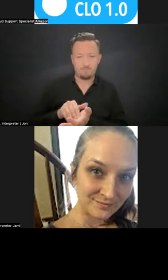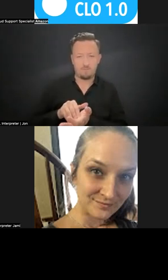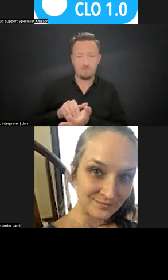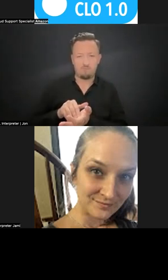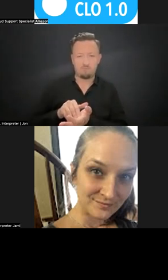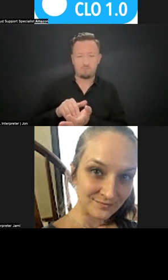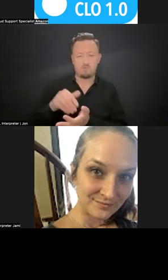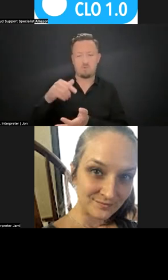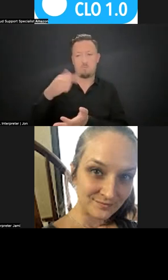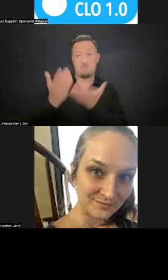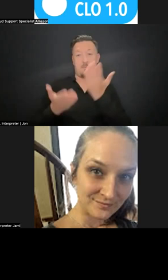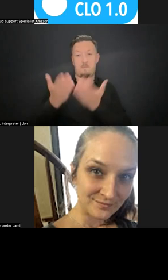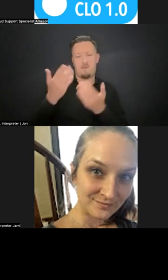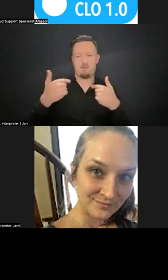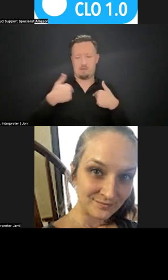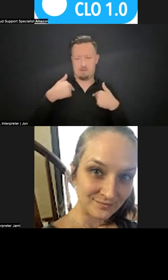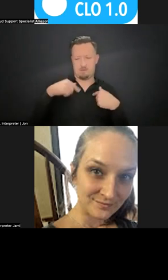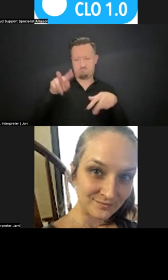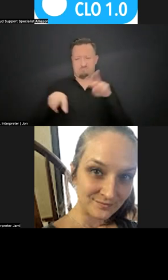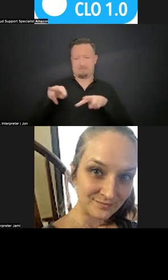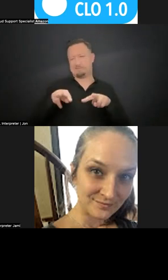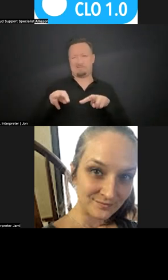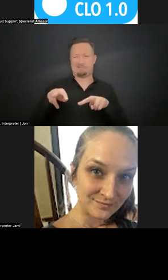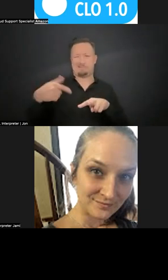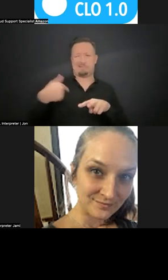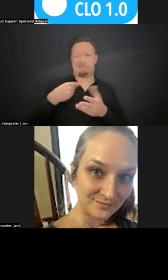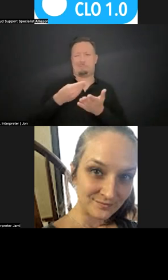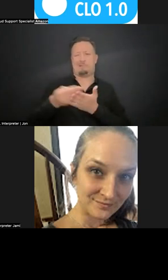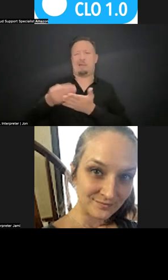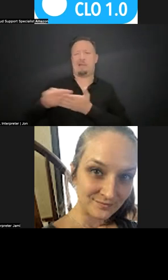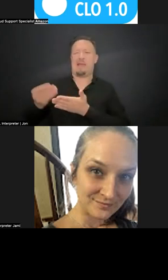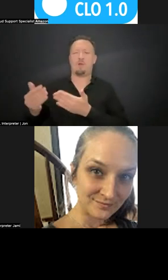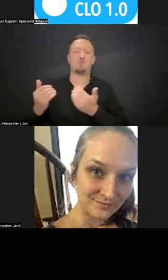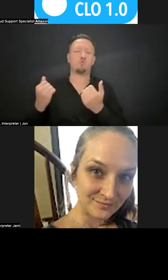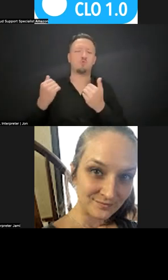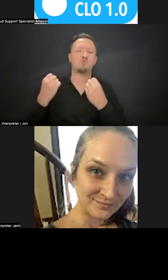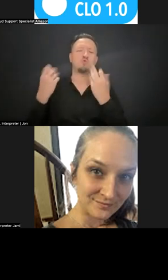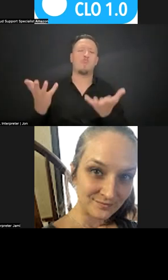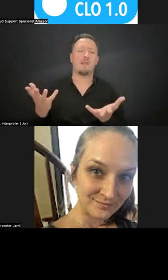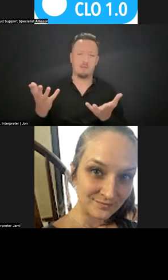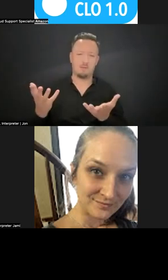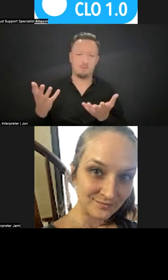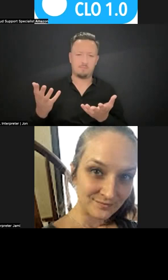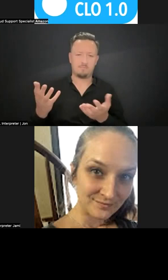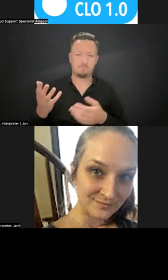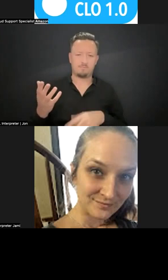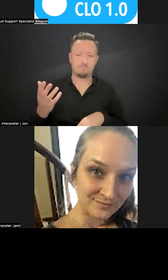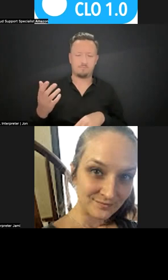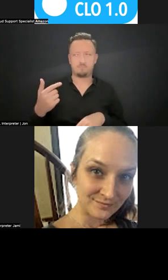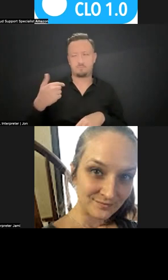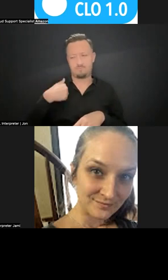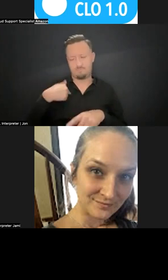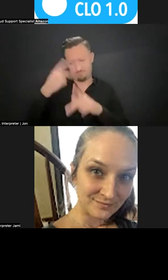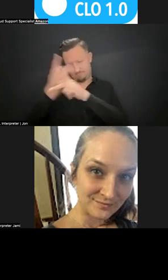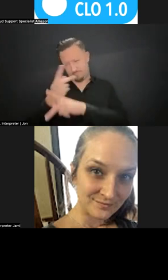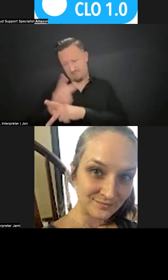over purchased, right? We realize only 9 a.m. to